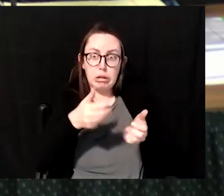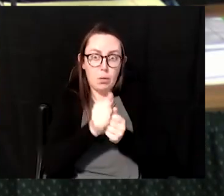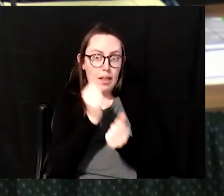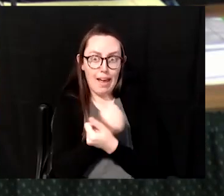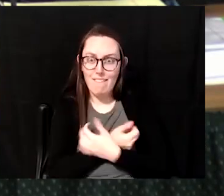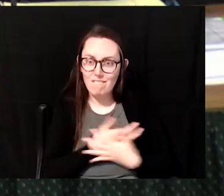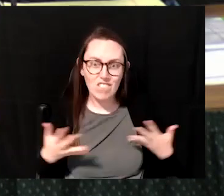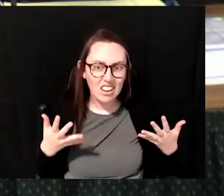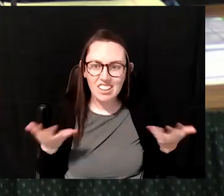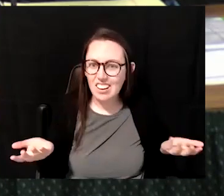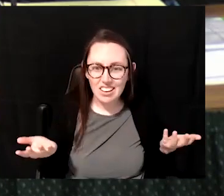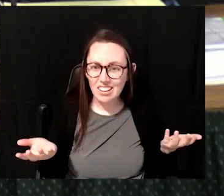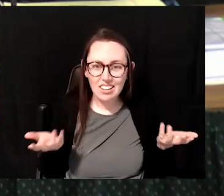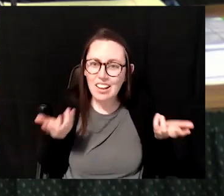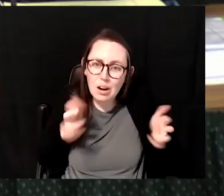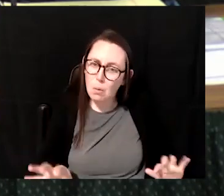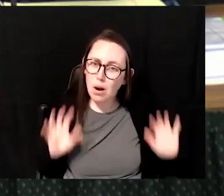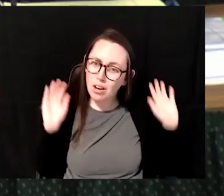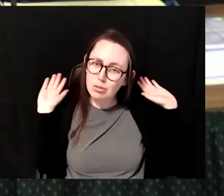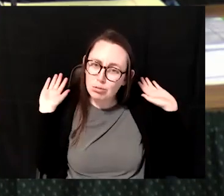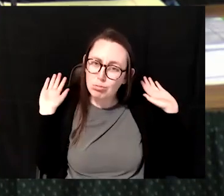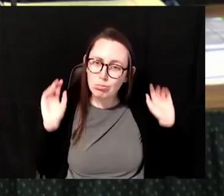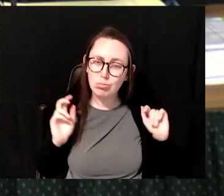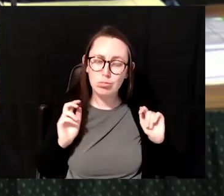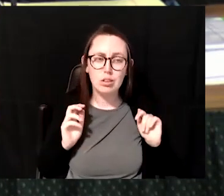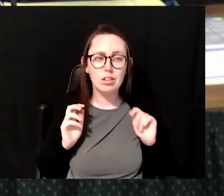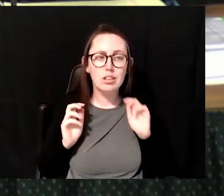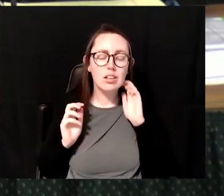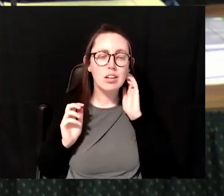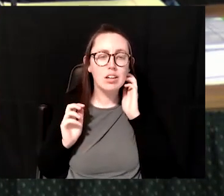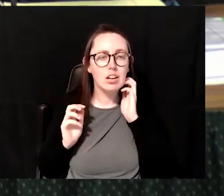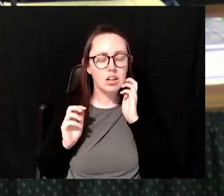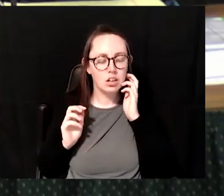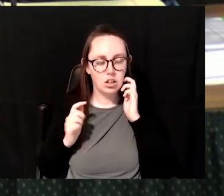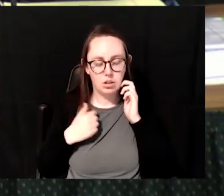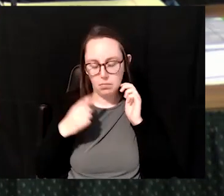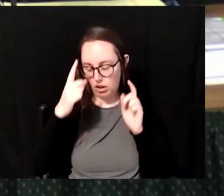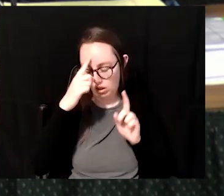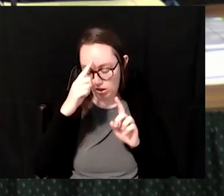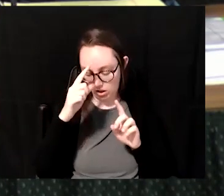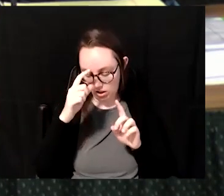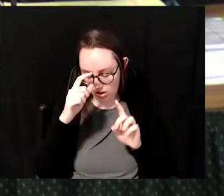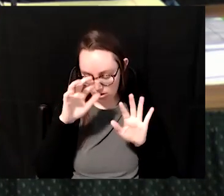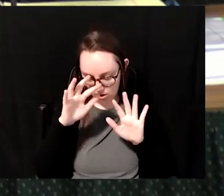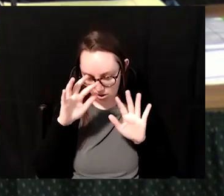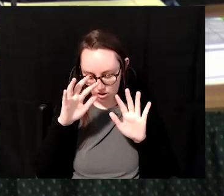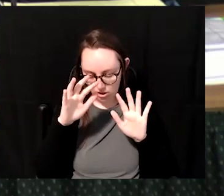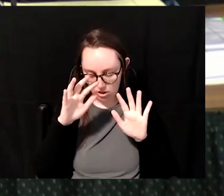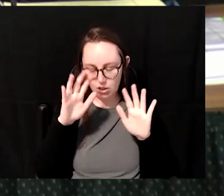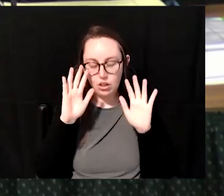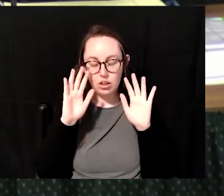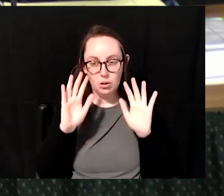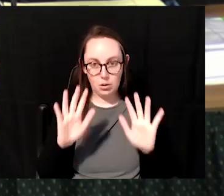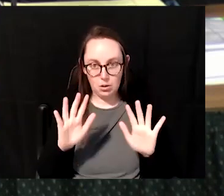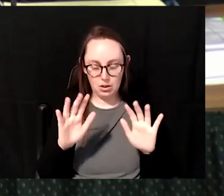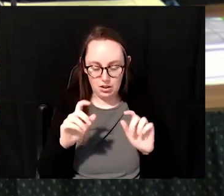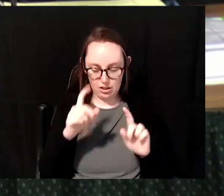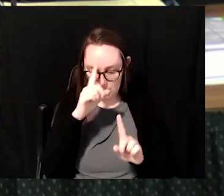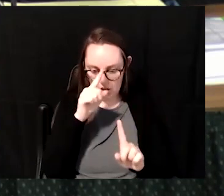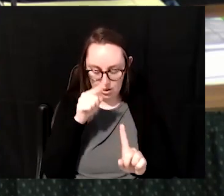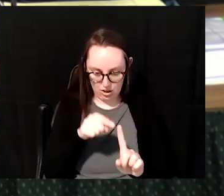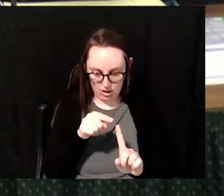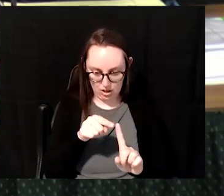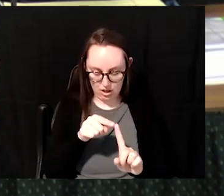about these years um I almost lost my train of thought um so we uh